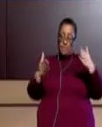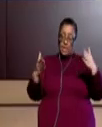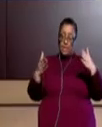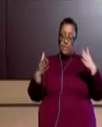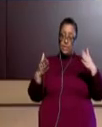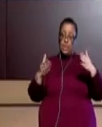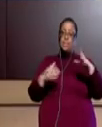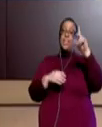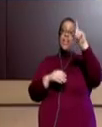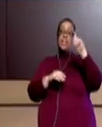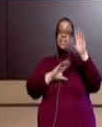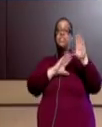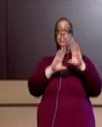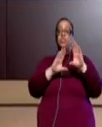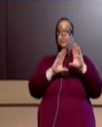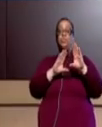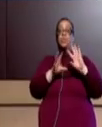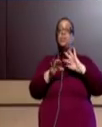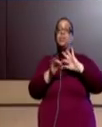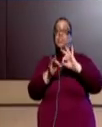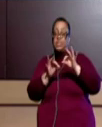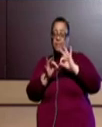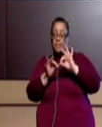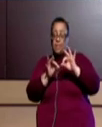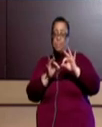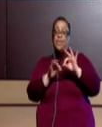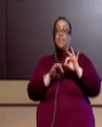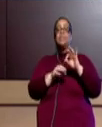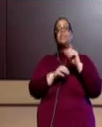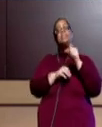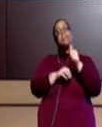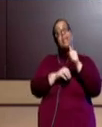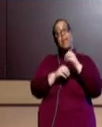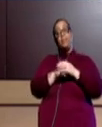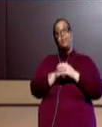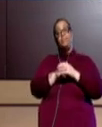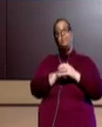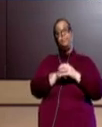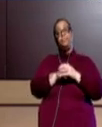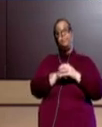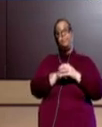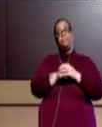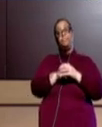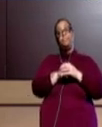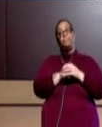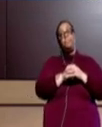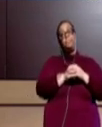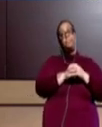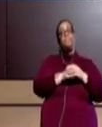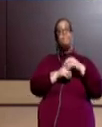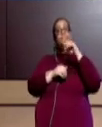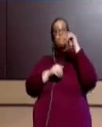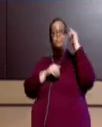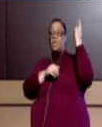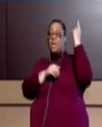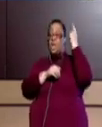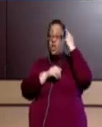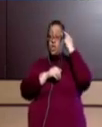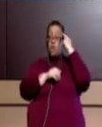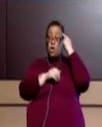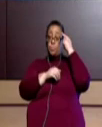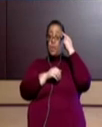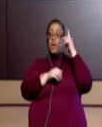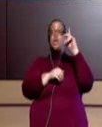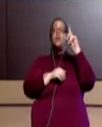need to do to get me together. This will be won or lost, Pastor Hannah, right here in your mind.